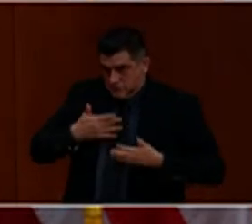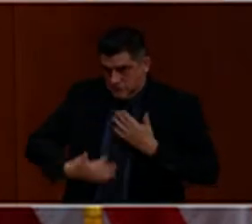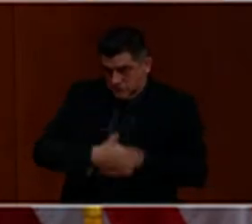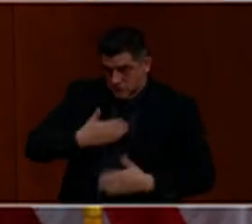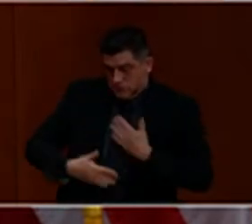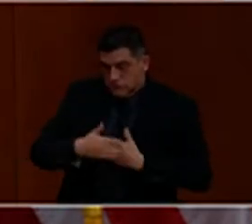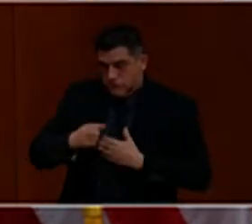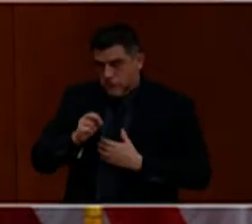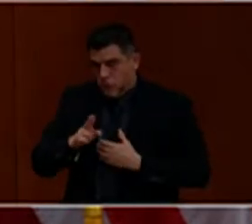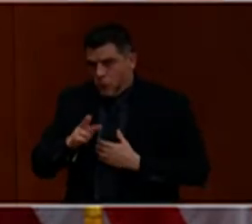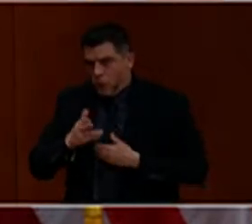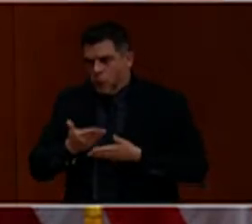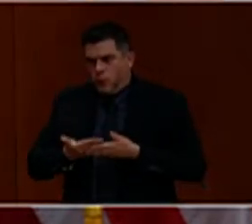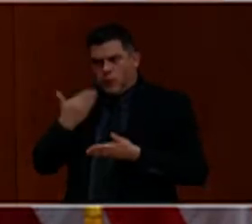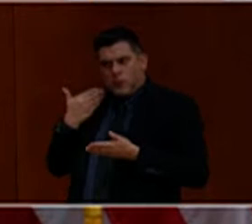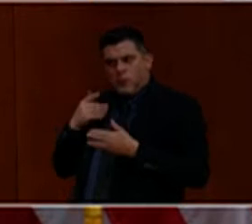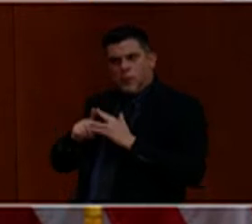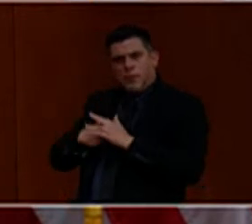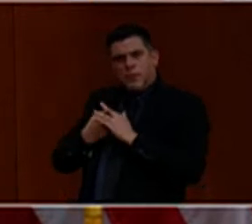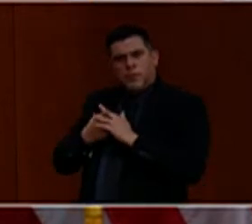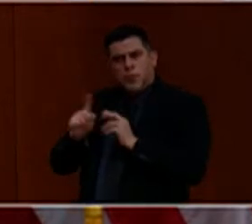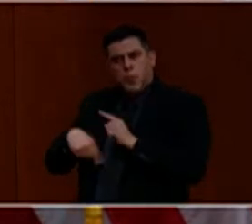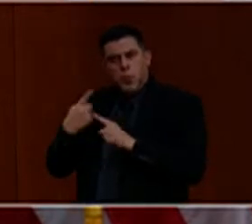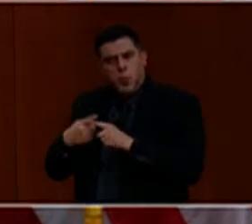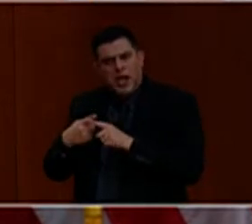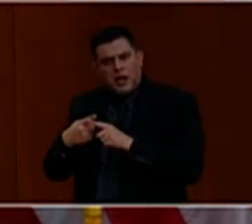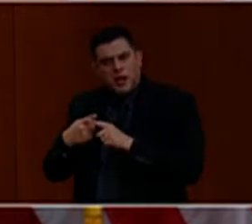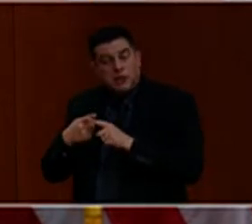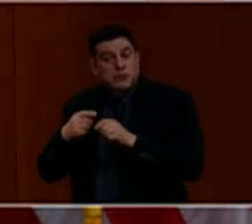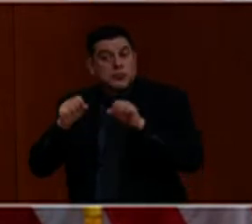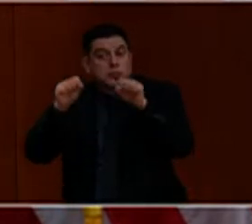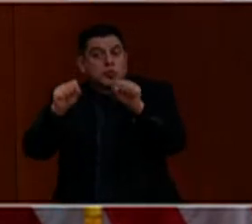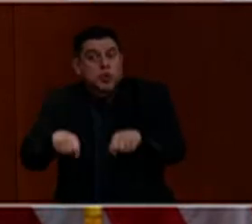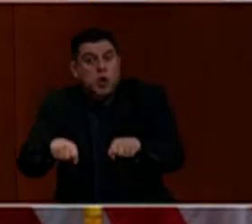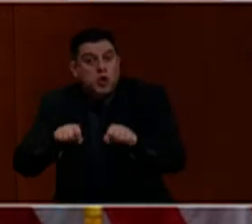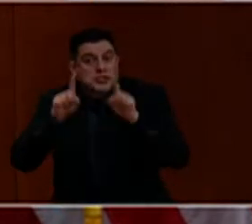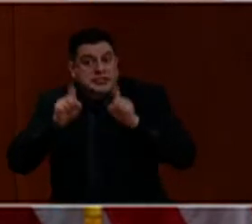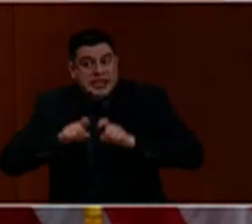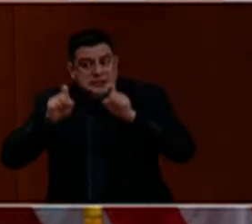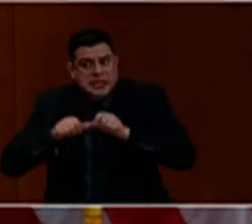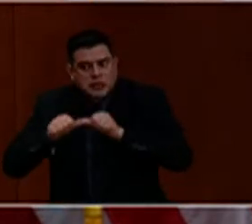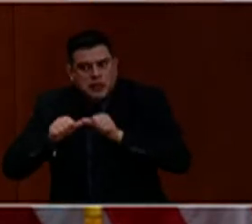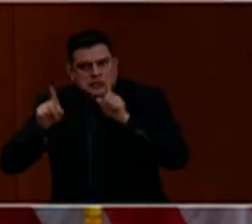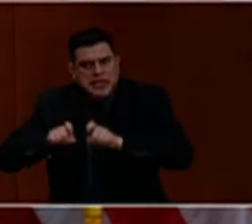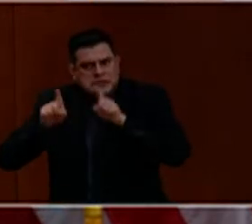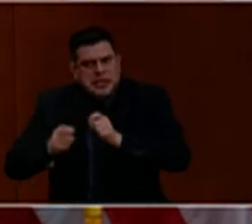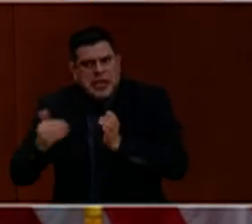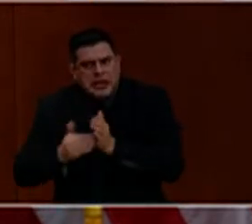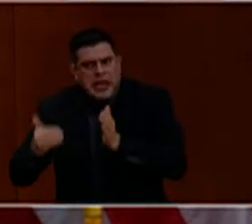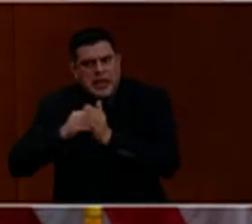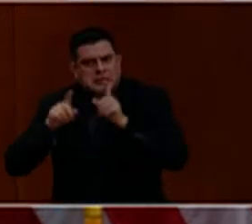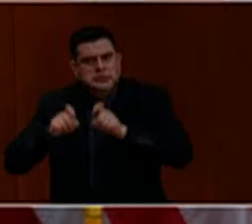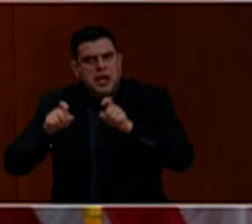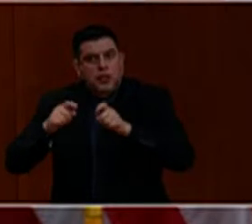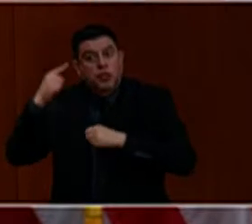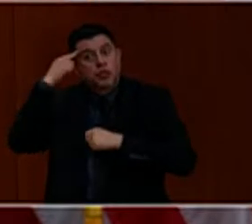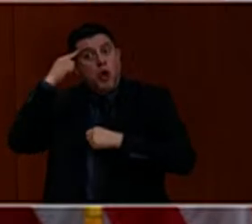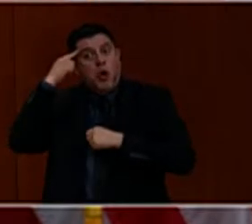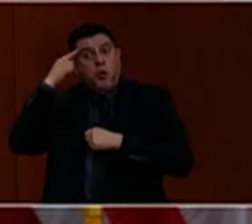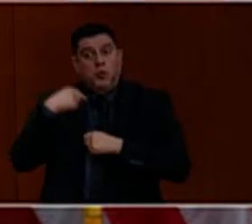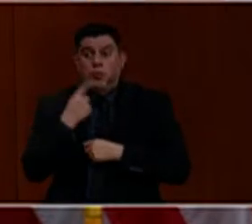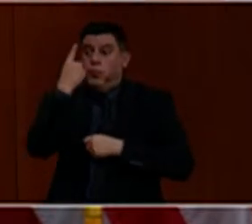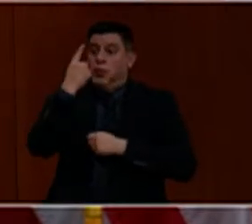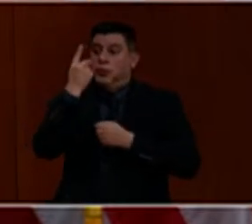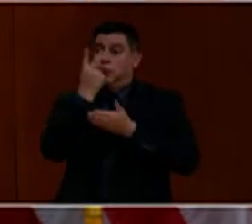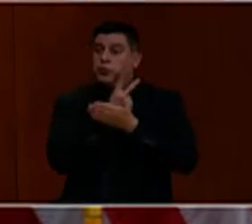where they'll test positive for 30 days or 35 days or something like that. And so the result is, if you test